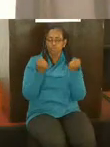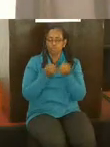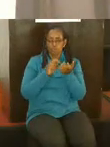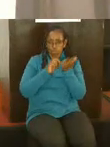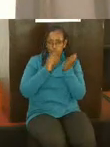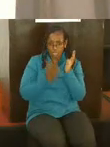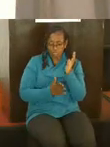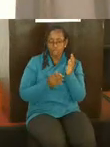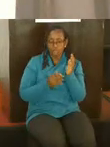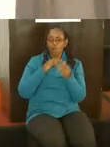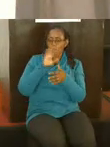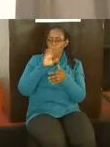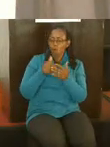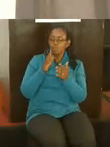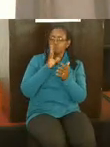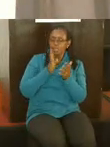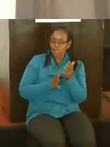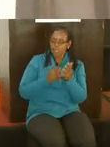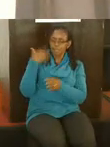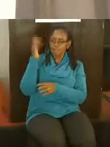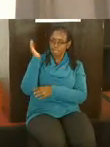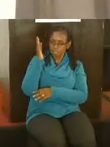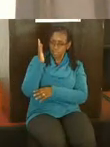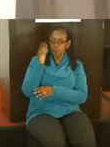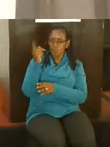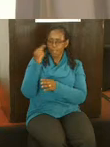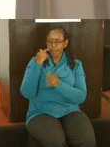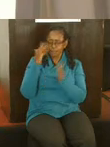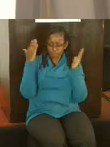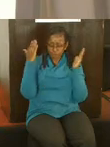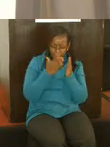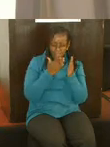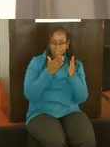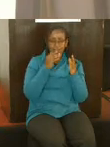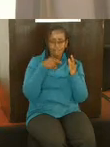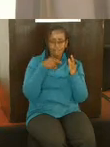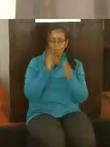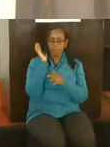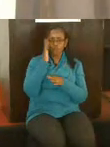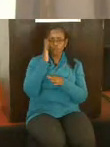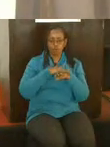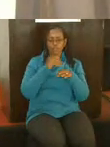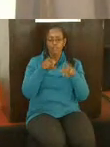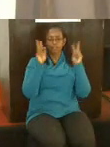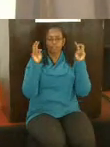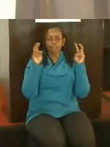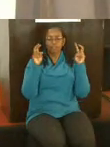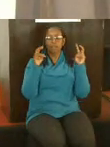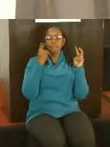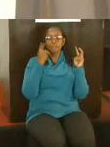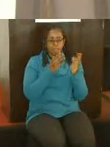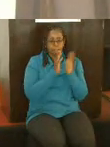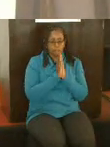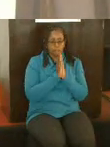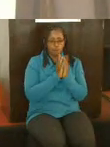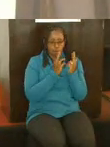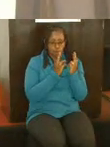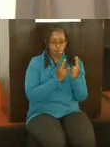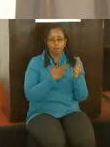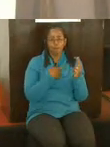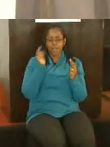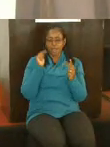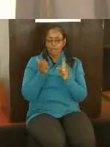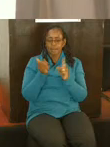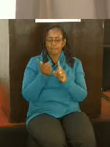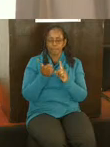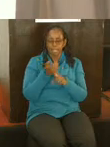speakers and the presenters will be directing their presentation to that theme and I pray and hope that we will then get to get